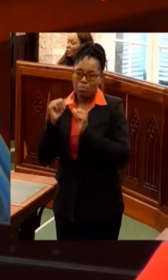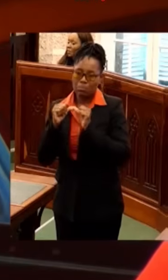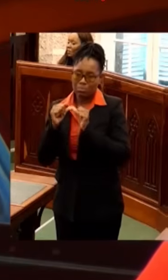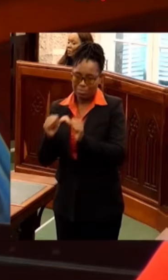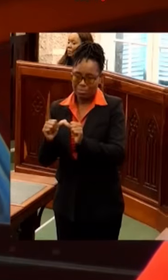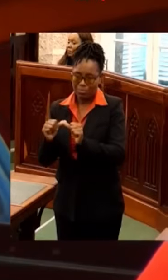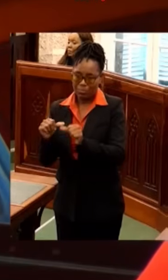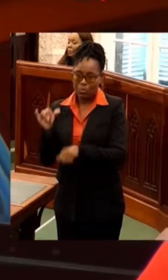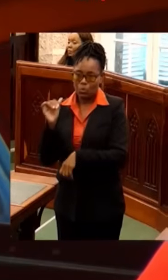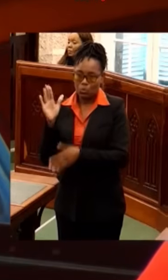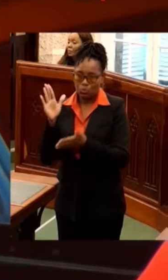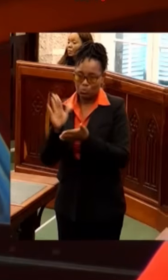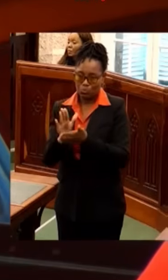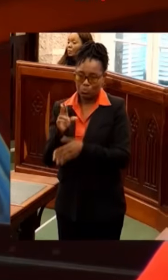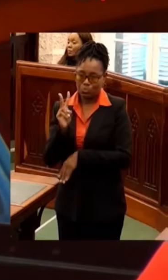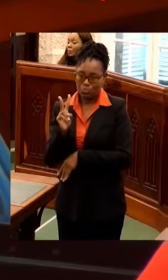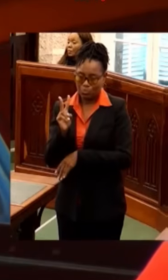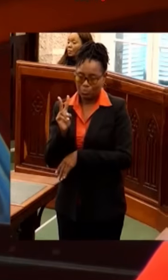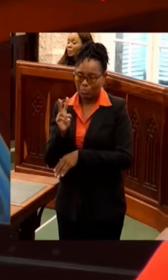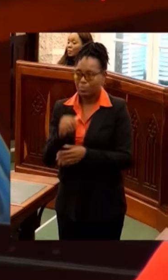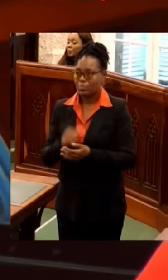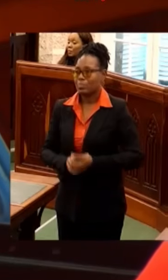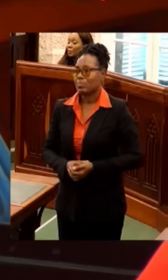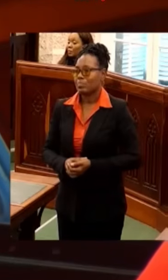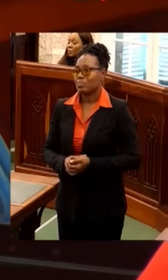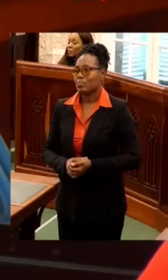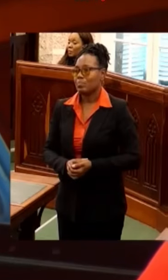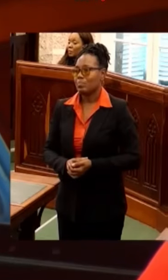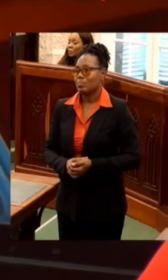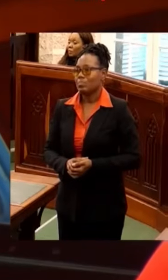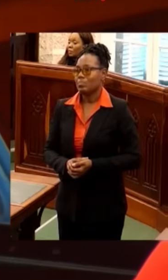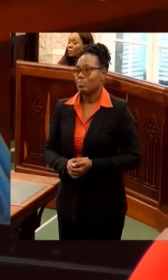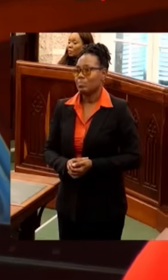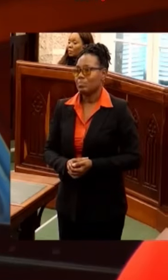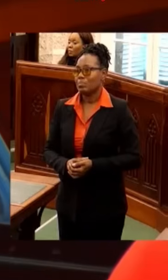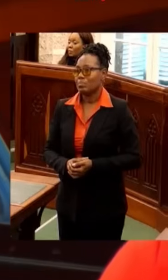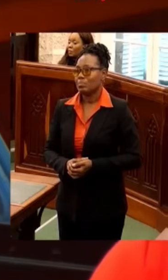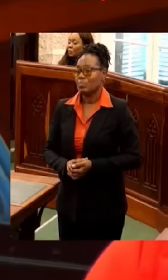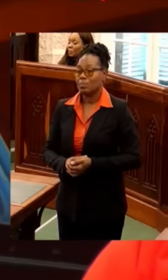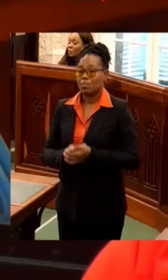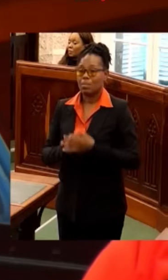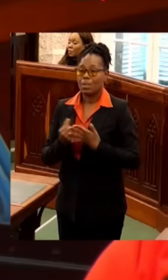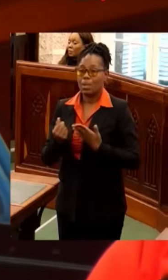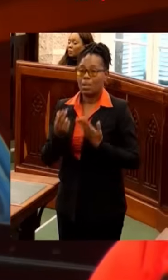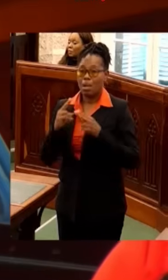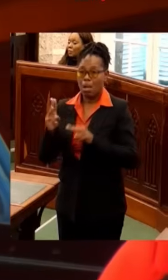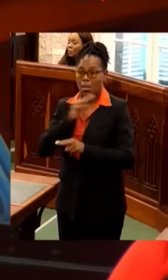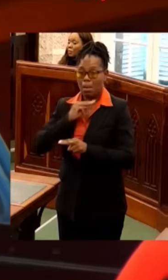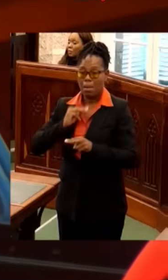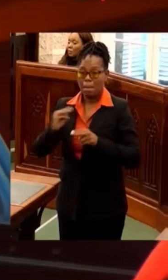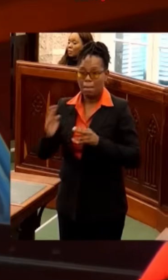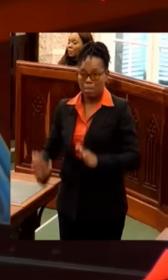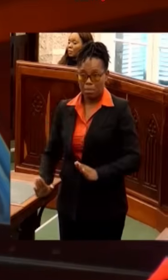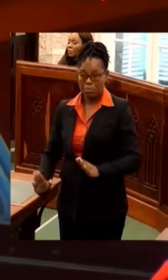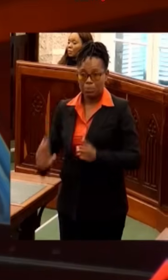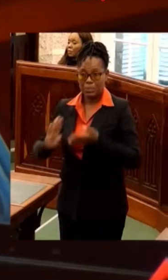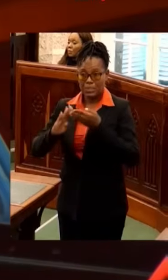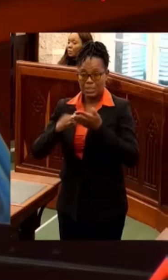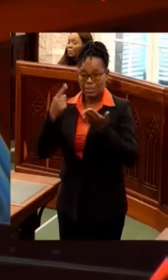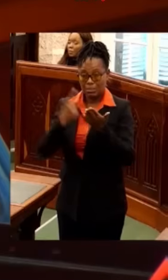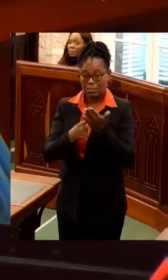way. The member for the honorable member for the city spoke about violence on teachers.